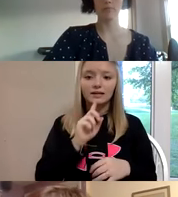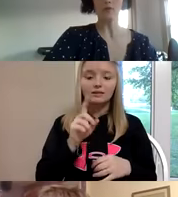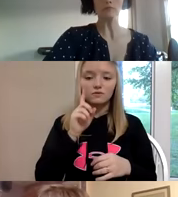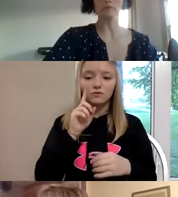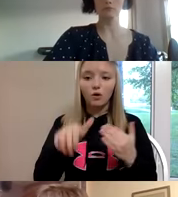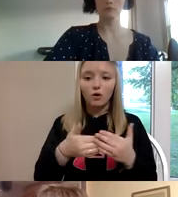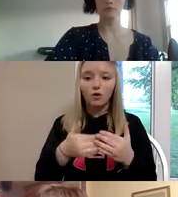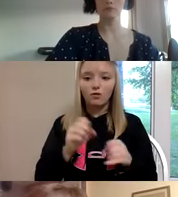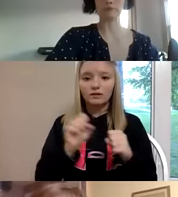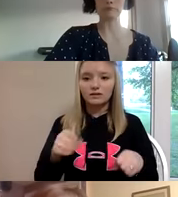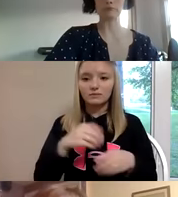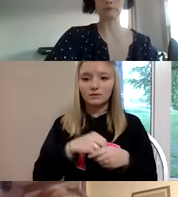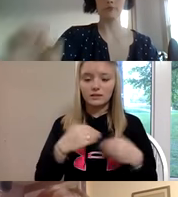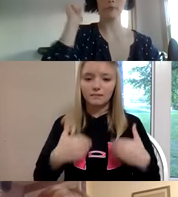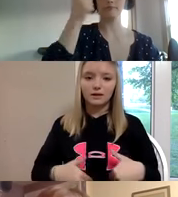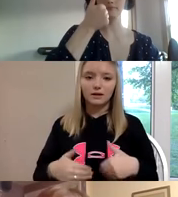body.